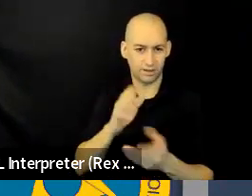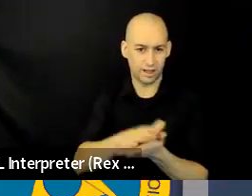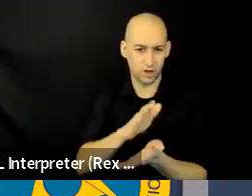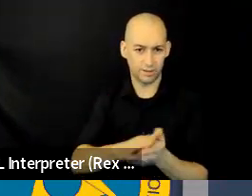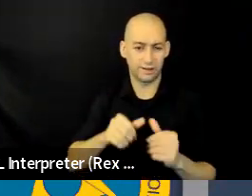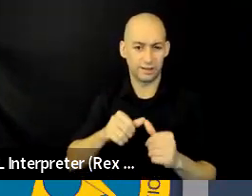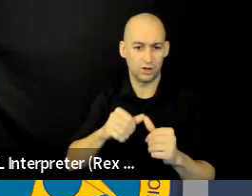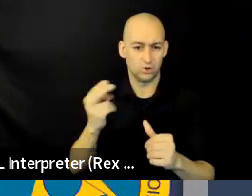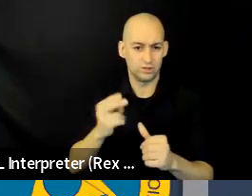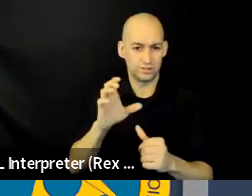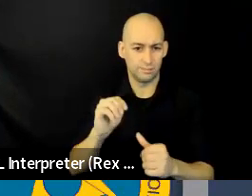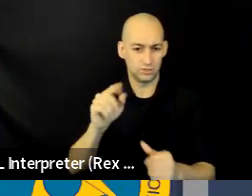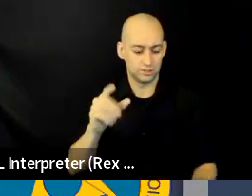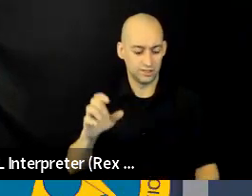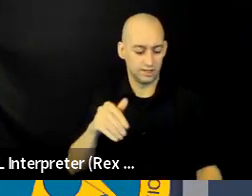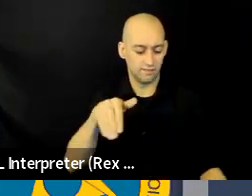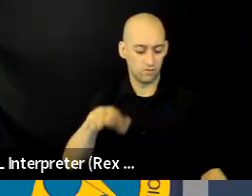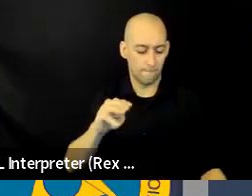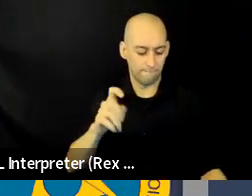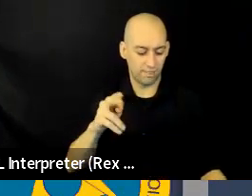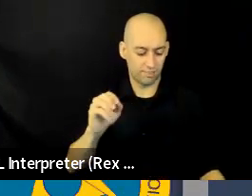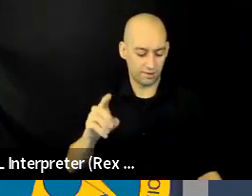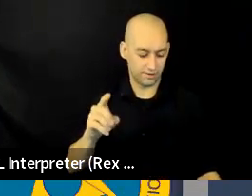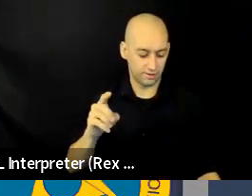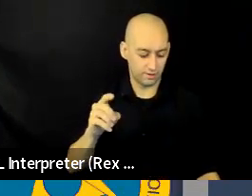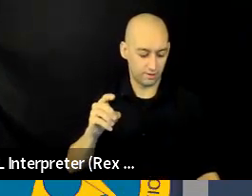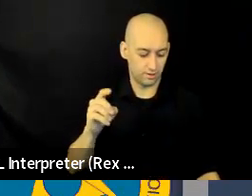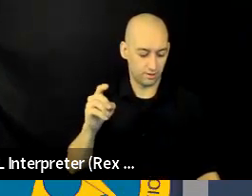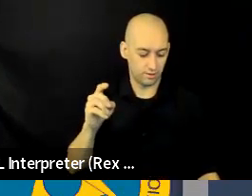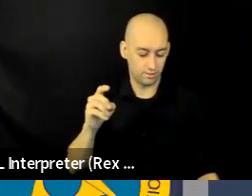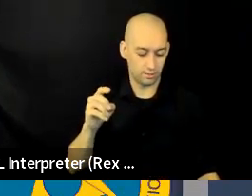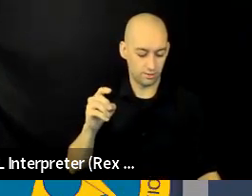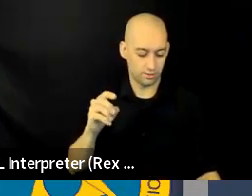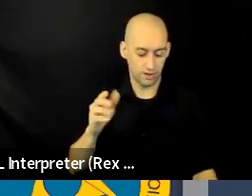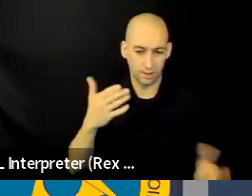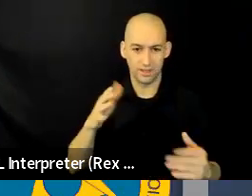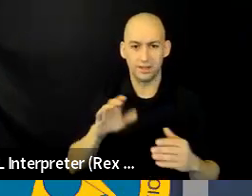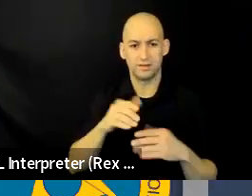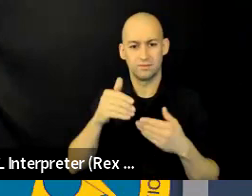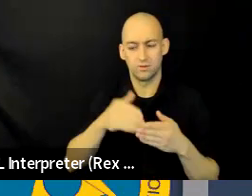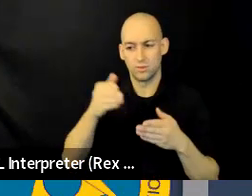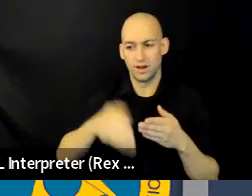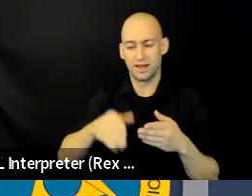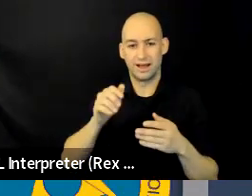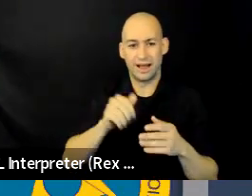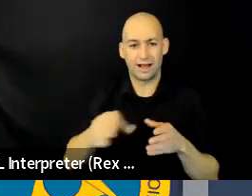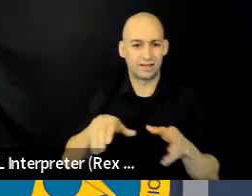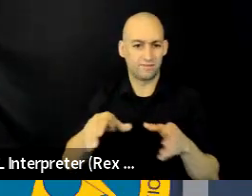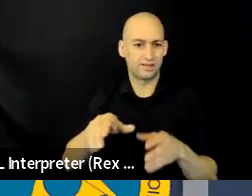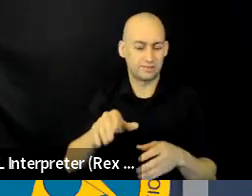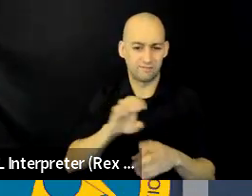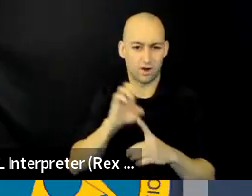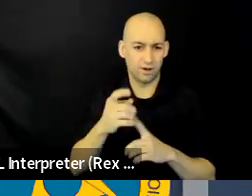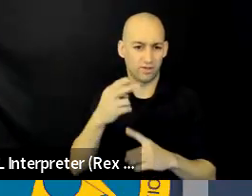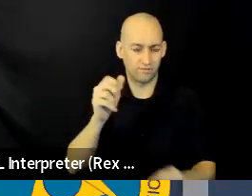using the CMGC delivery method, as well as completing the remaining activities for the environmental phase. And tab 78